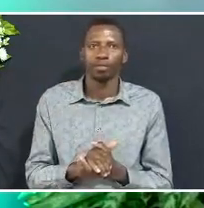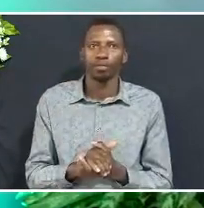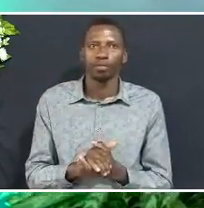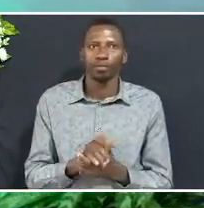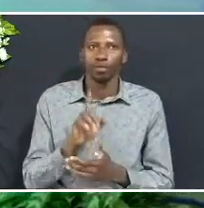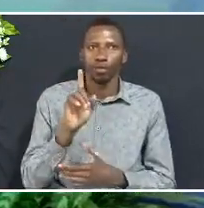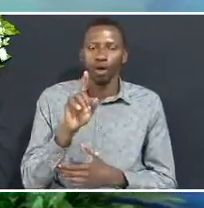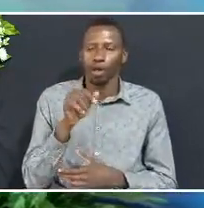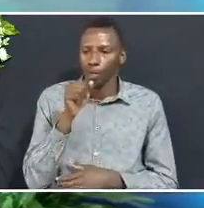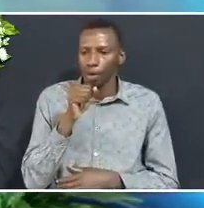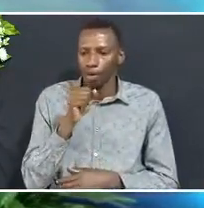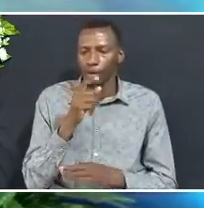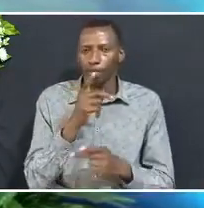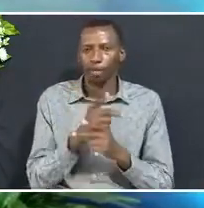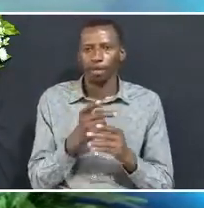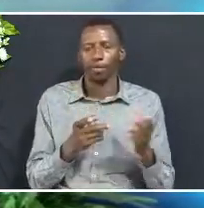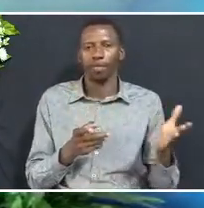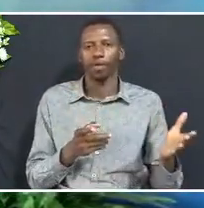one microphone here.